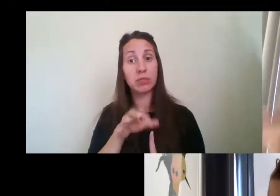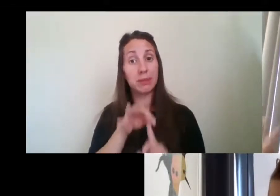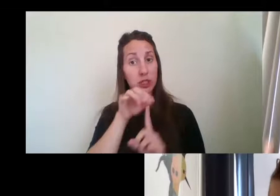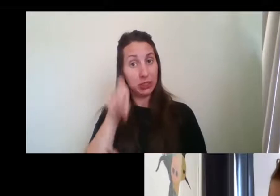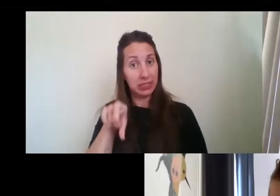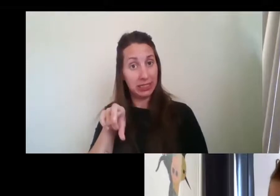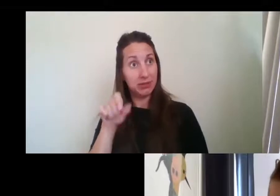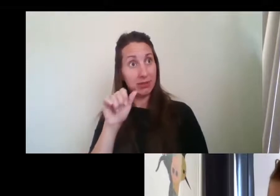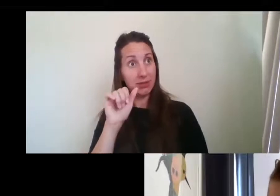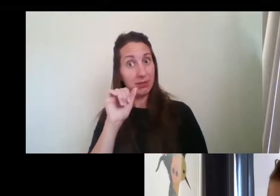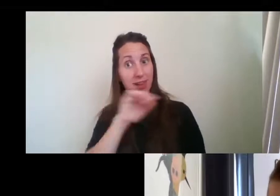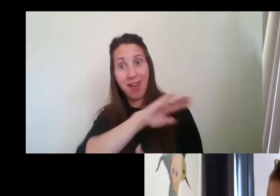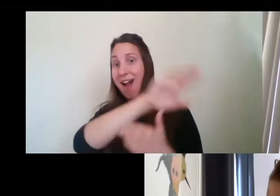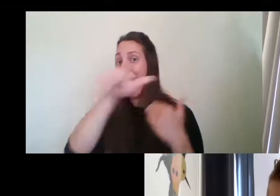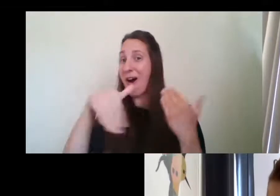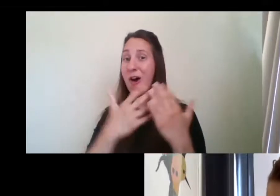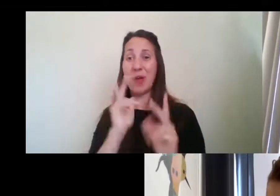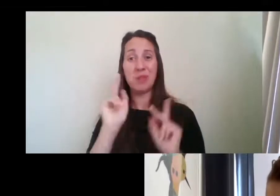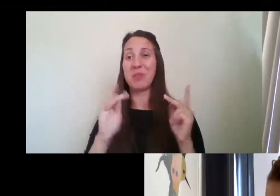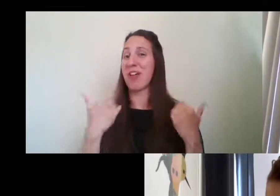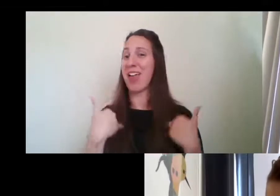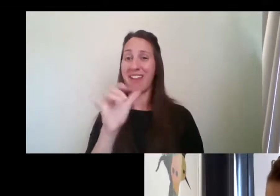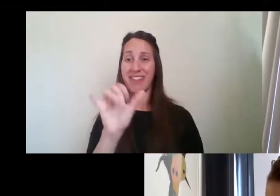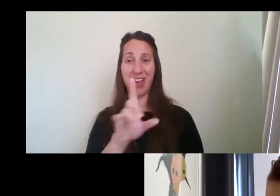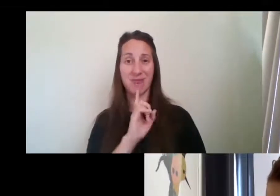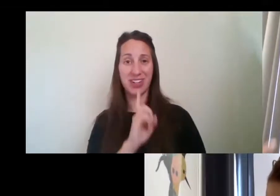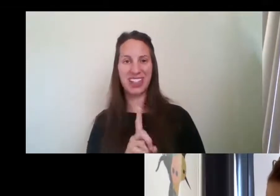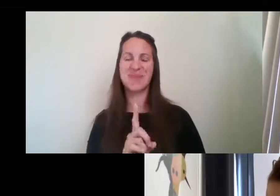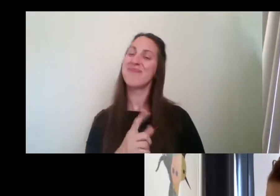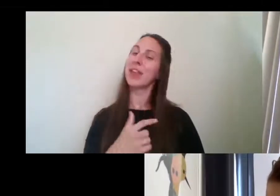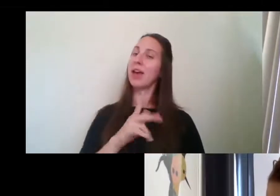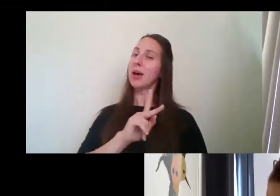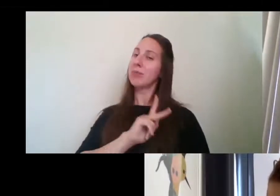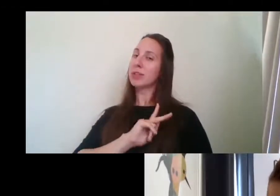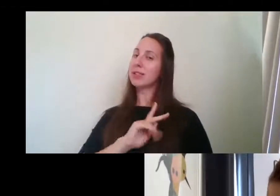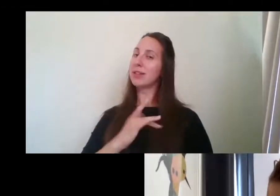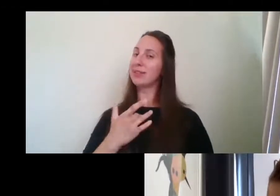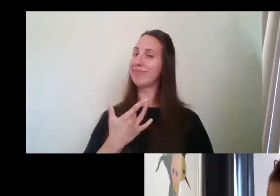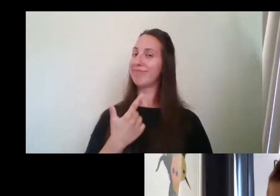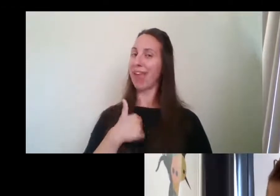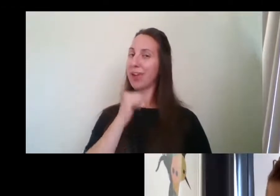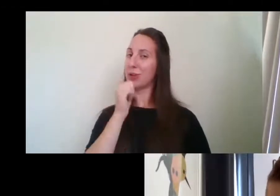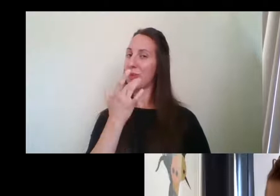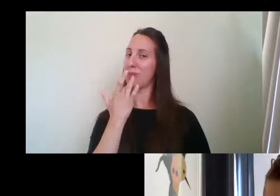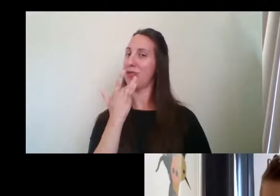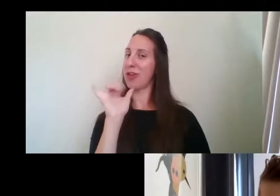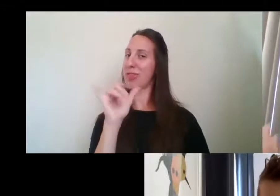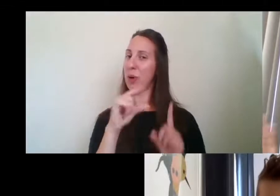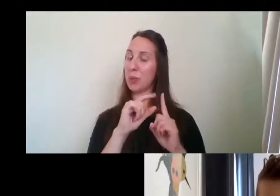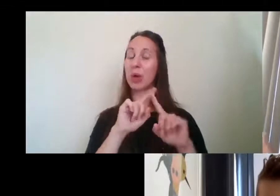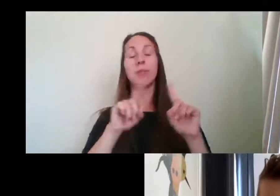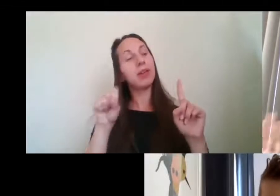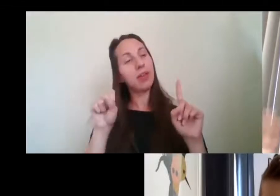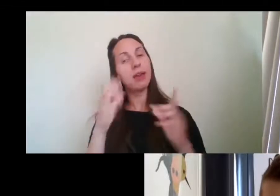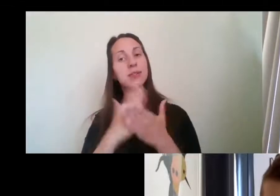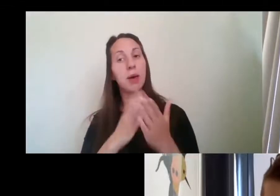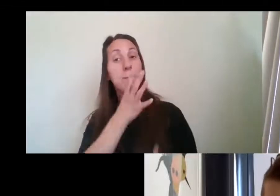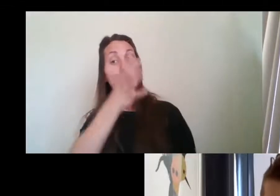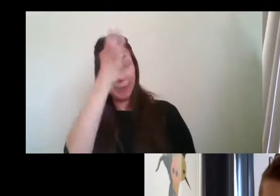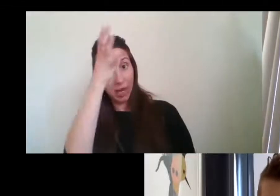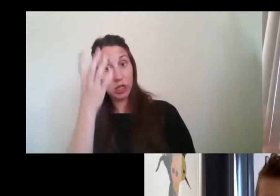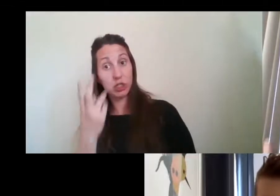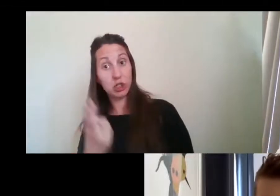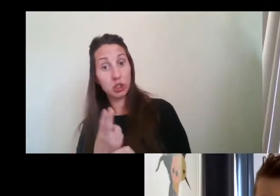I personally don't care for that word, but yes, there are some parents that use it. So, but again, I'm like